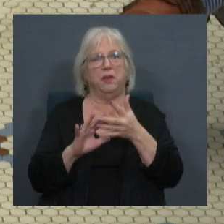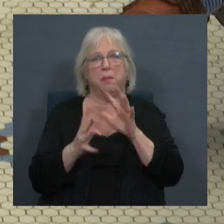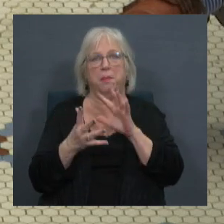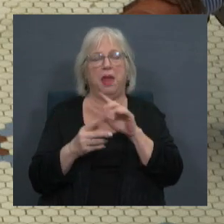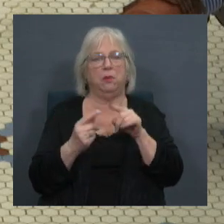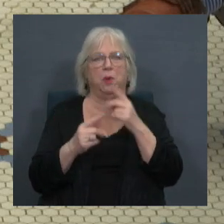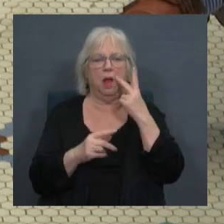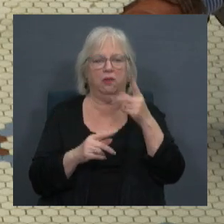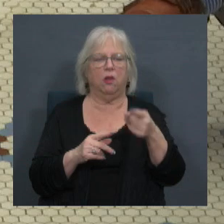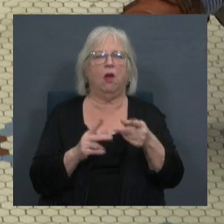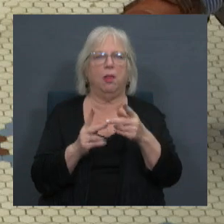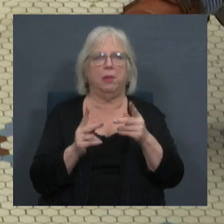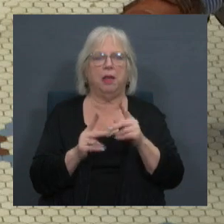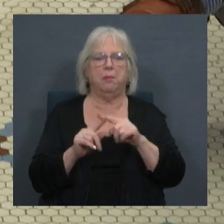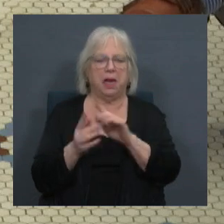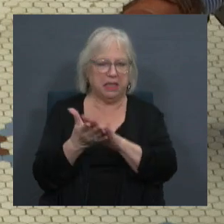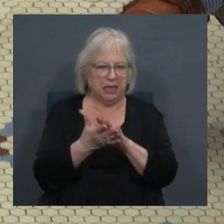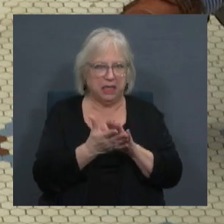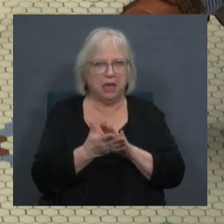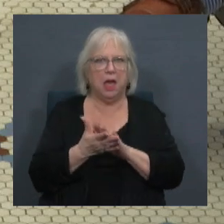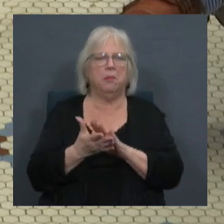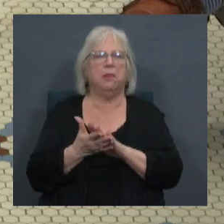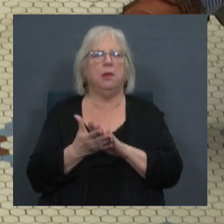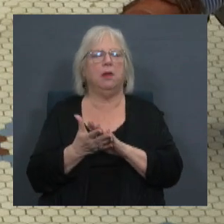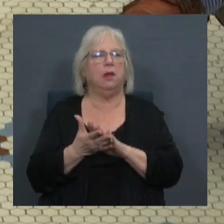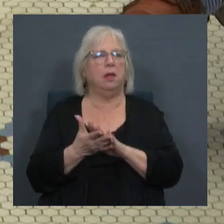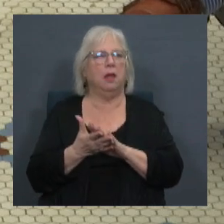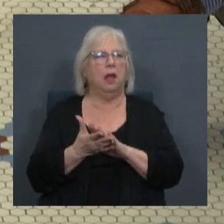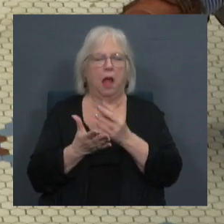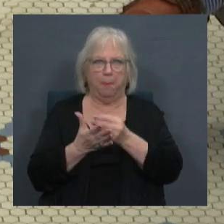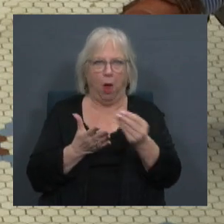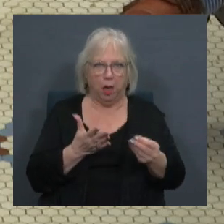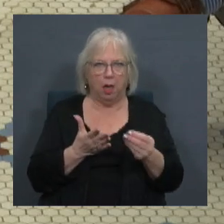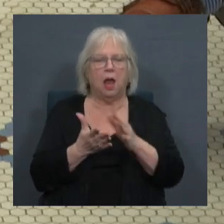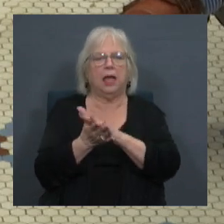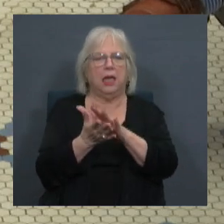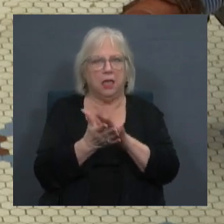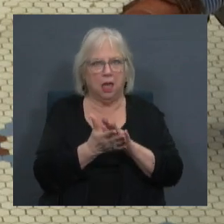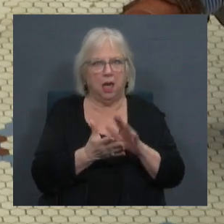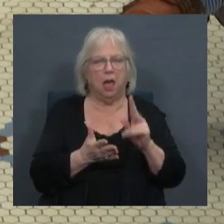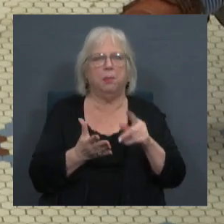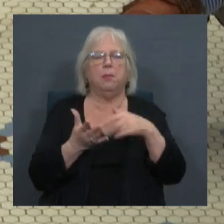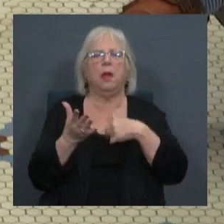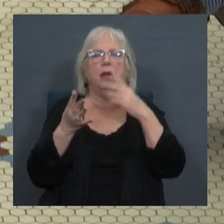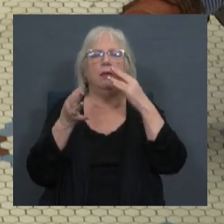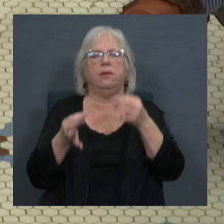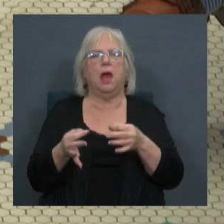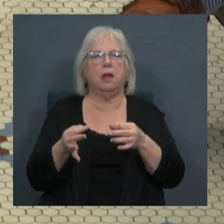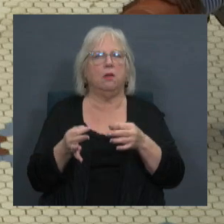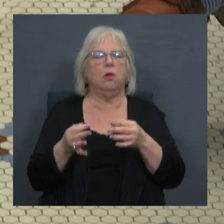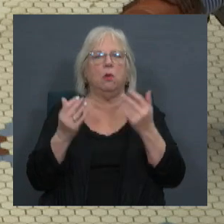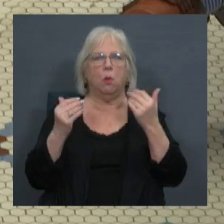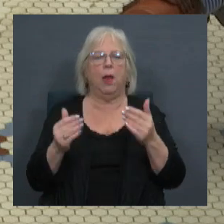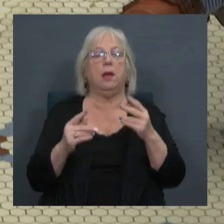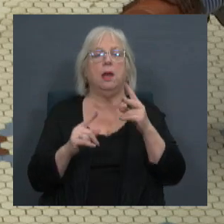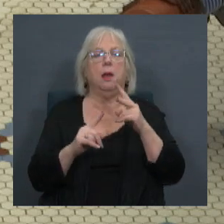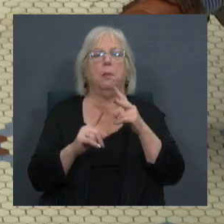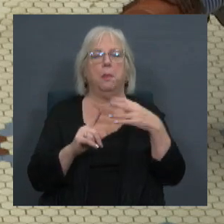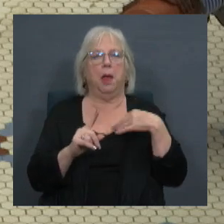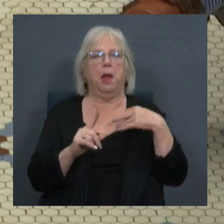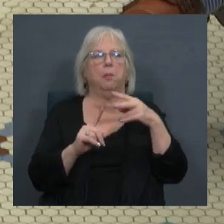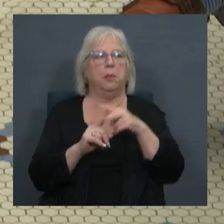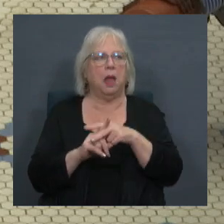saw the place. But I cleaned it up. After I bought the place, I cleaned it up and decided to go ahead and apply for